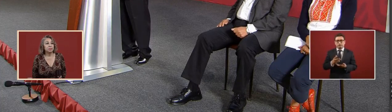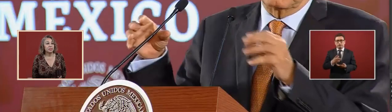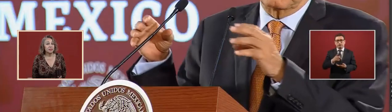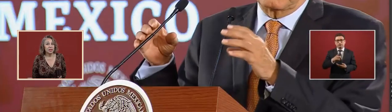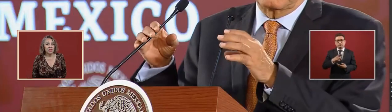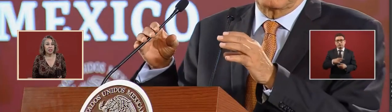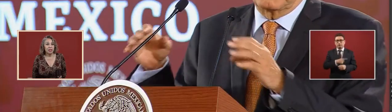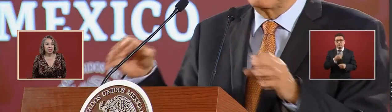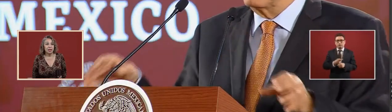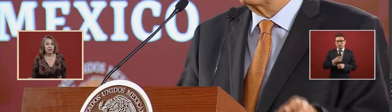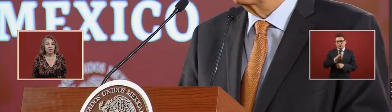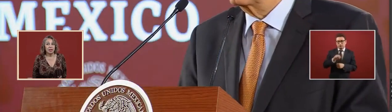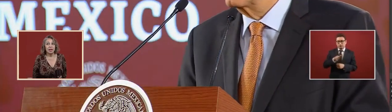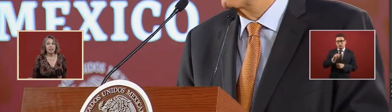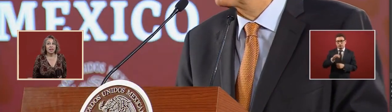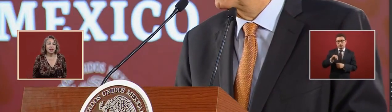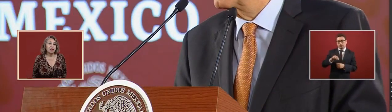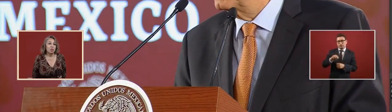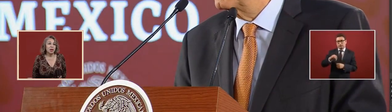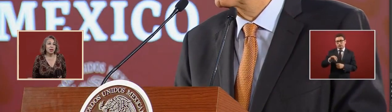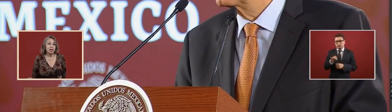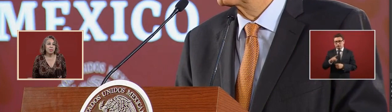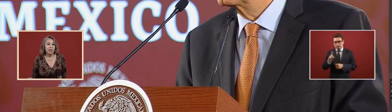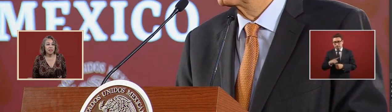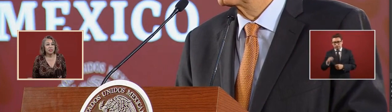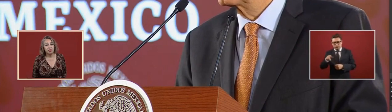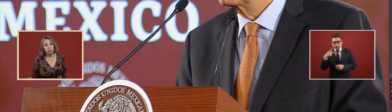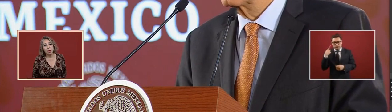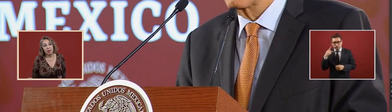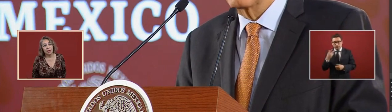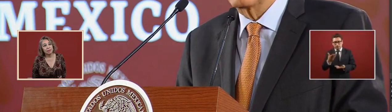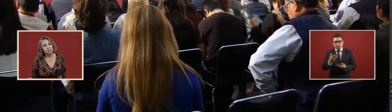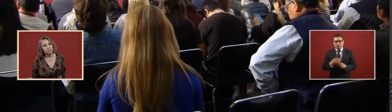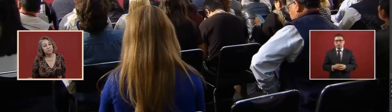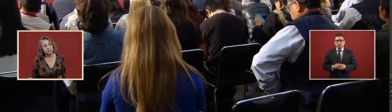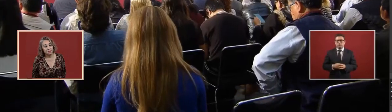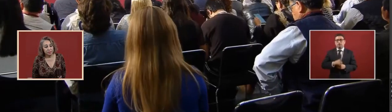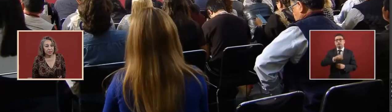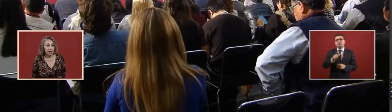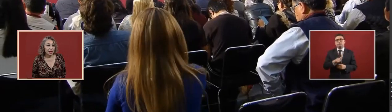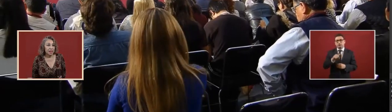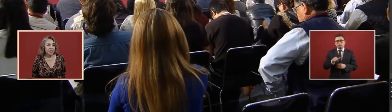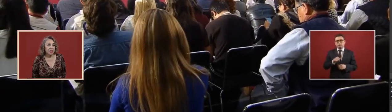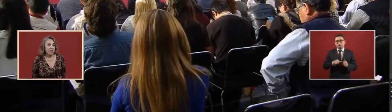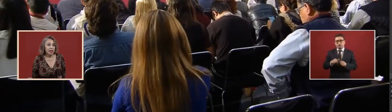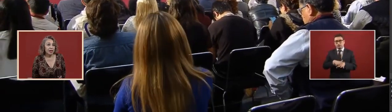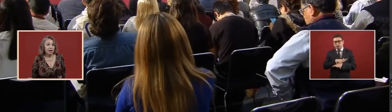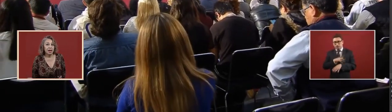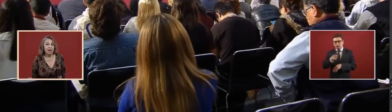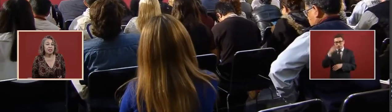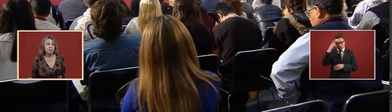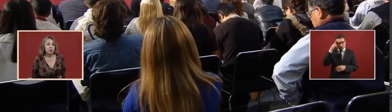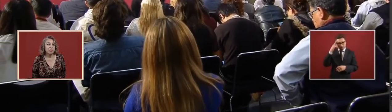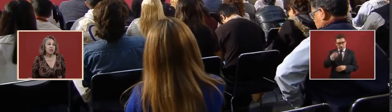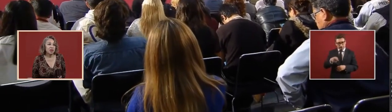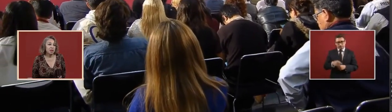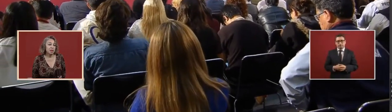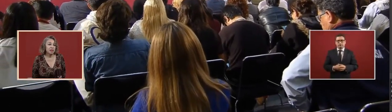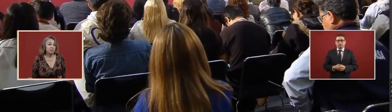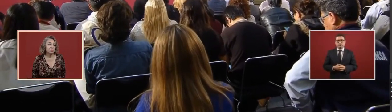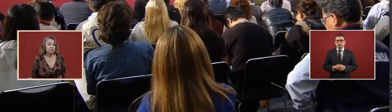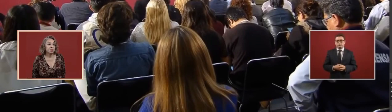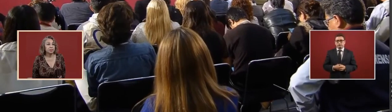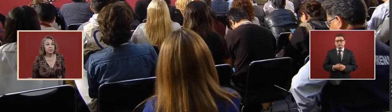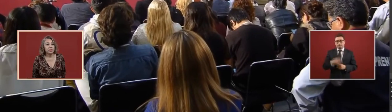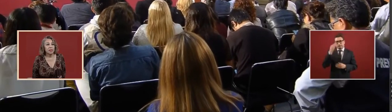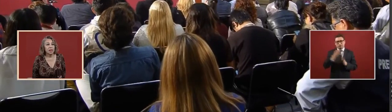interino Juan N. Méndez interino Juan N. Méndez from Puebla y luego ya Petra Porfirio and then Porfirio came in